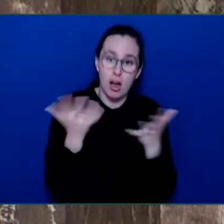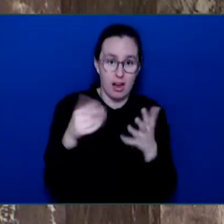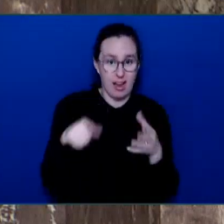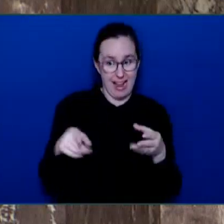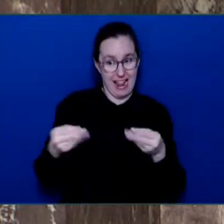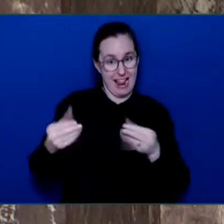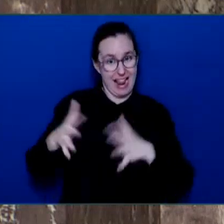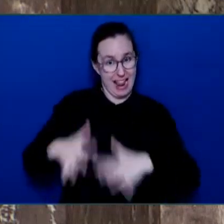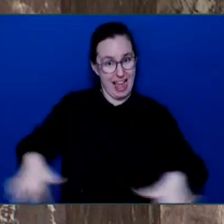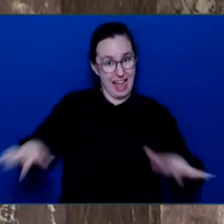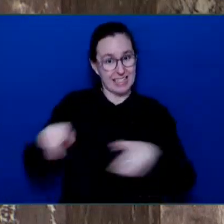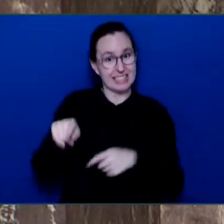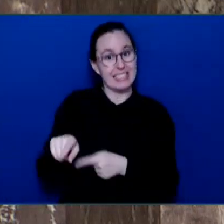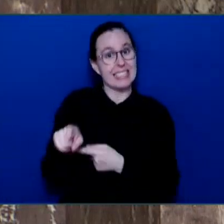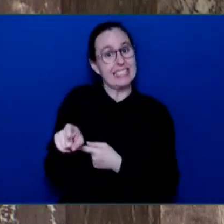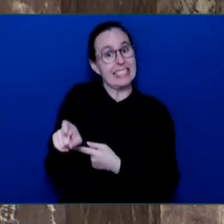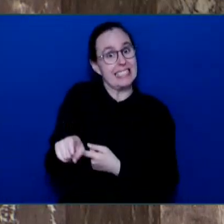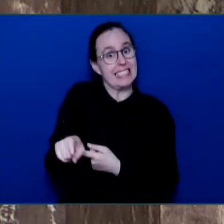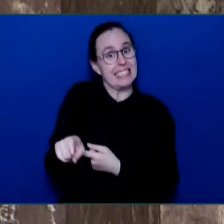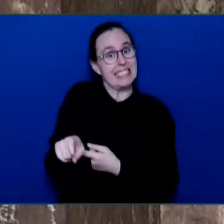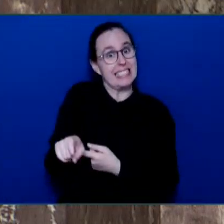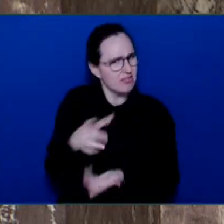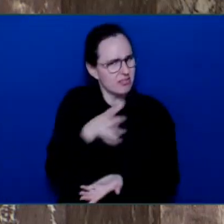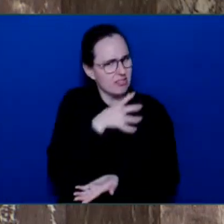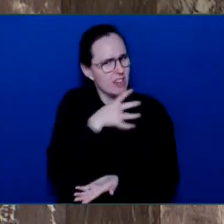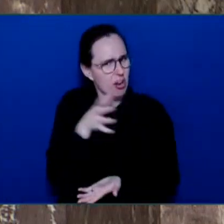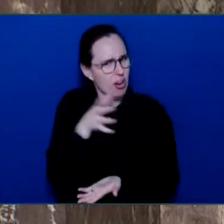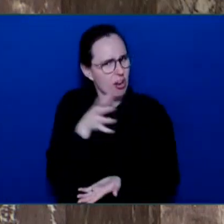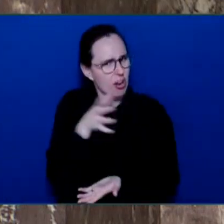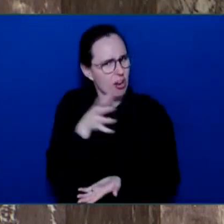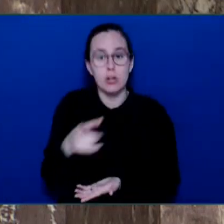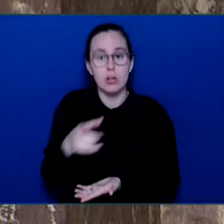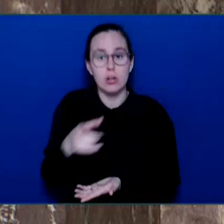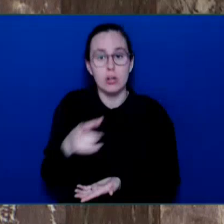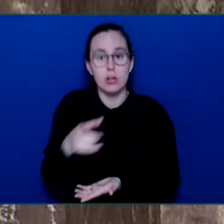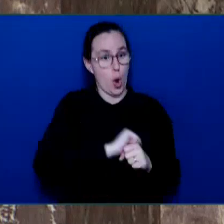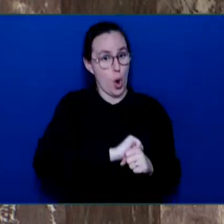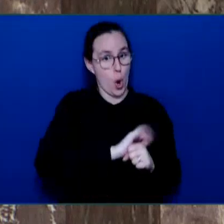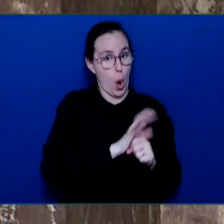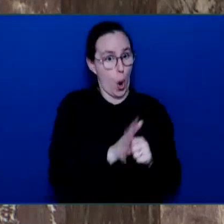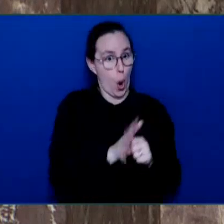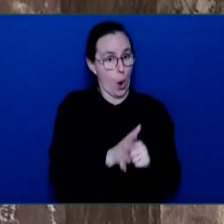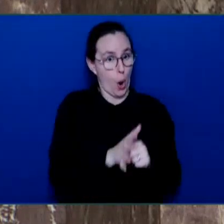of the pandemic, we learned clearly from the